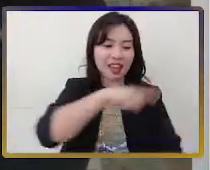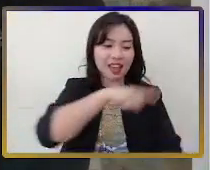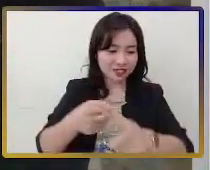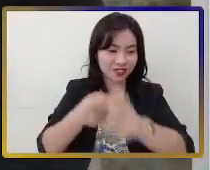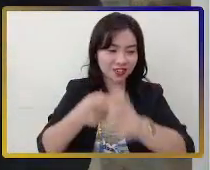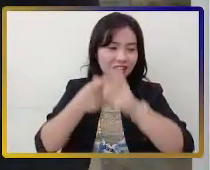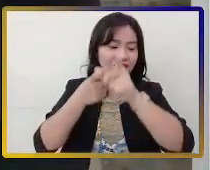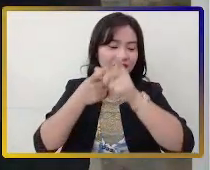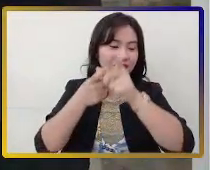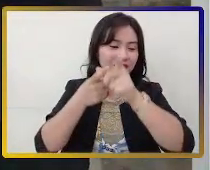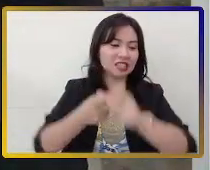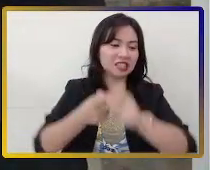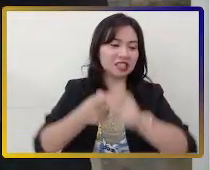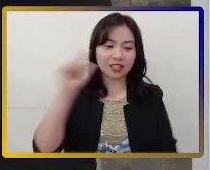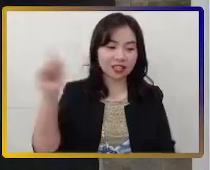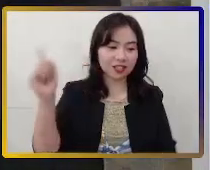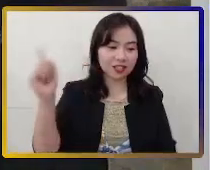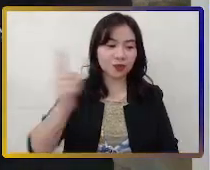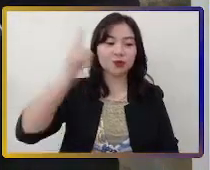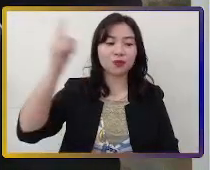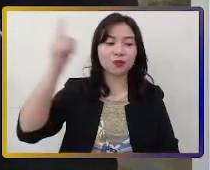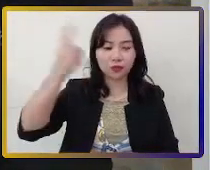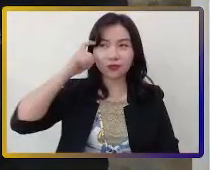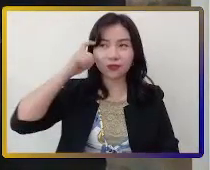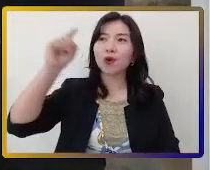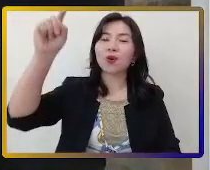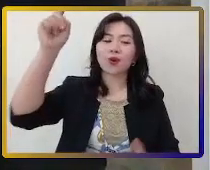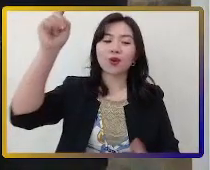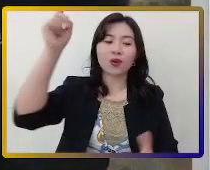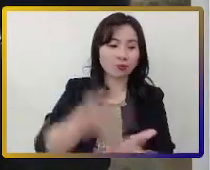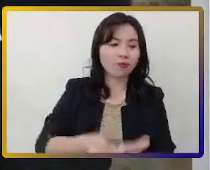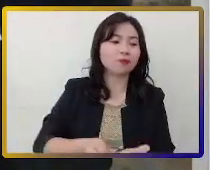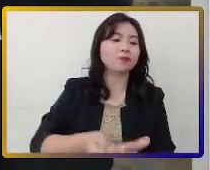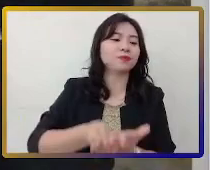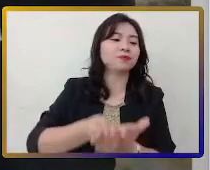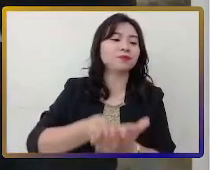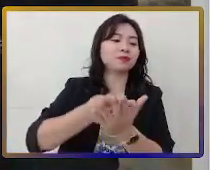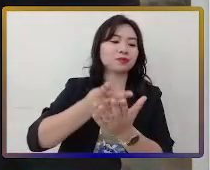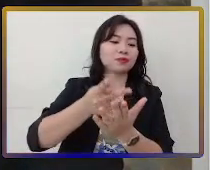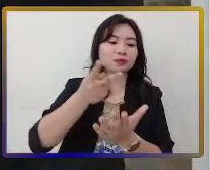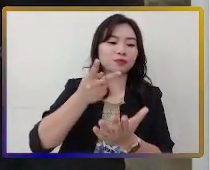let us run the race not only for the